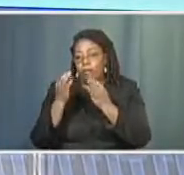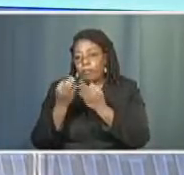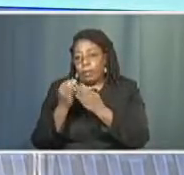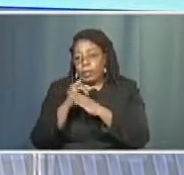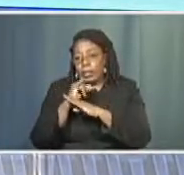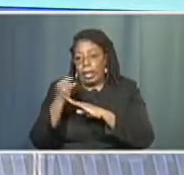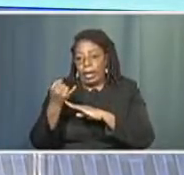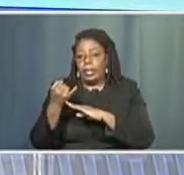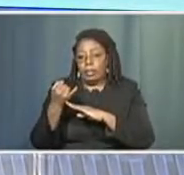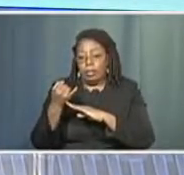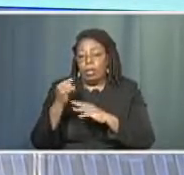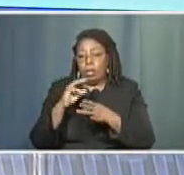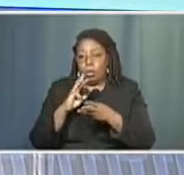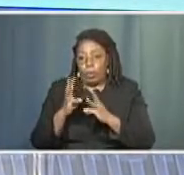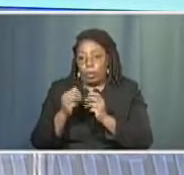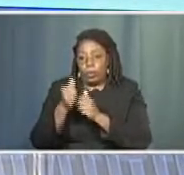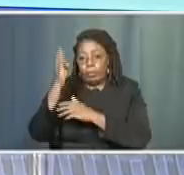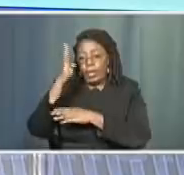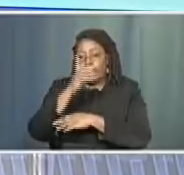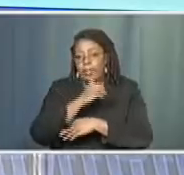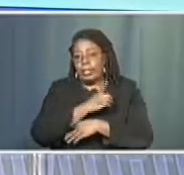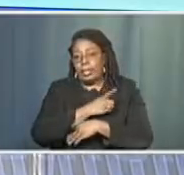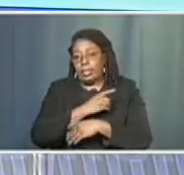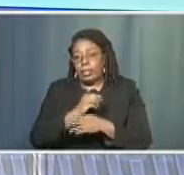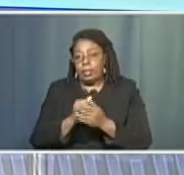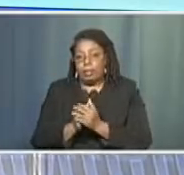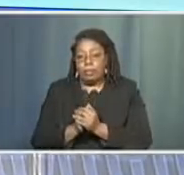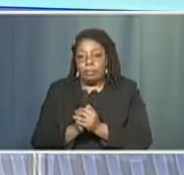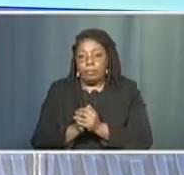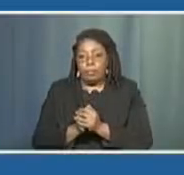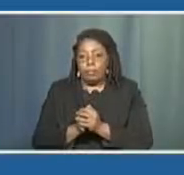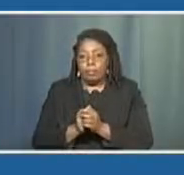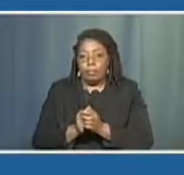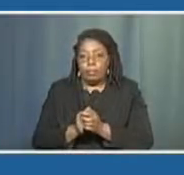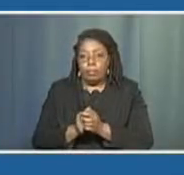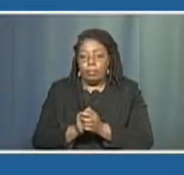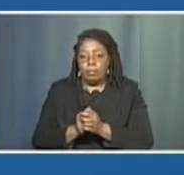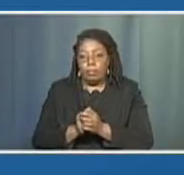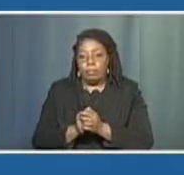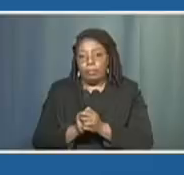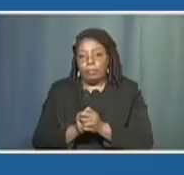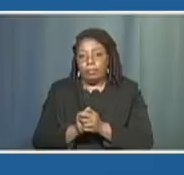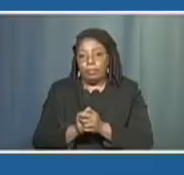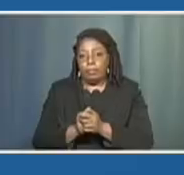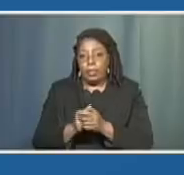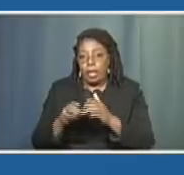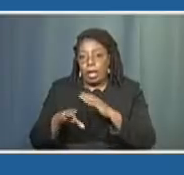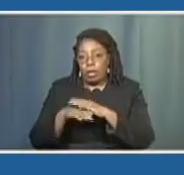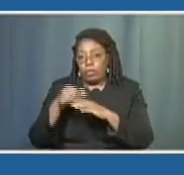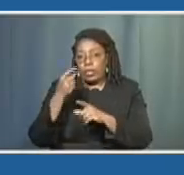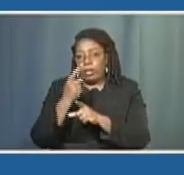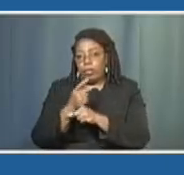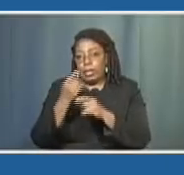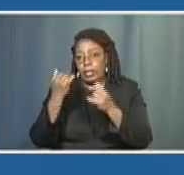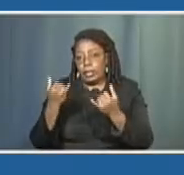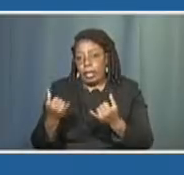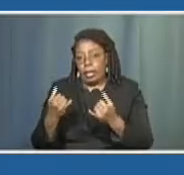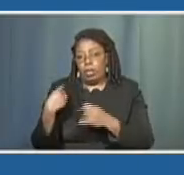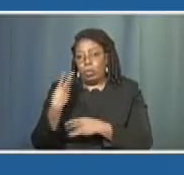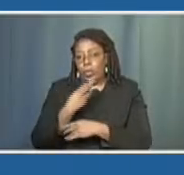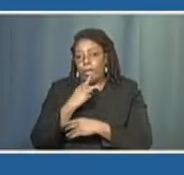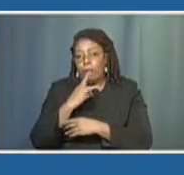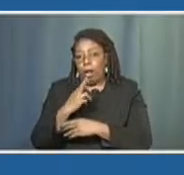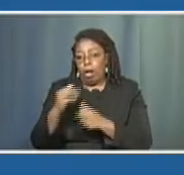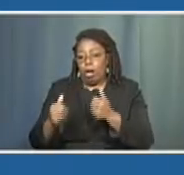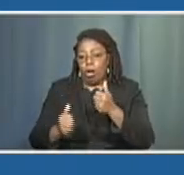Island weather with Chief Meteorologist Basil Dean. Good evening, Basil, again. Good evening, Makishla. Outside of our studios, we are